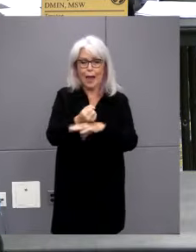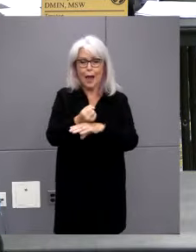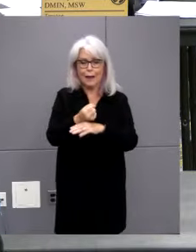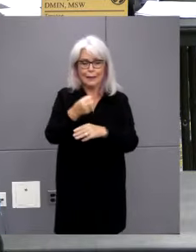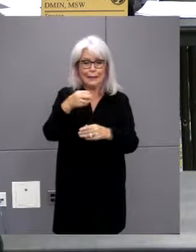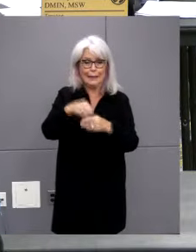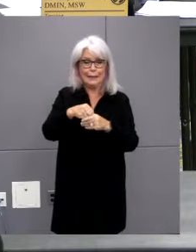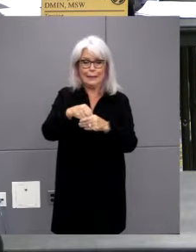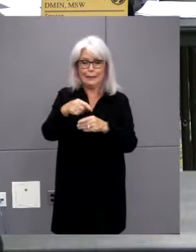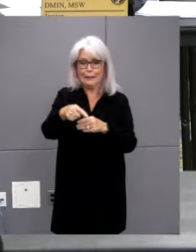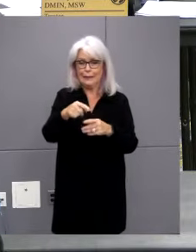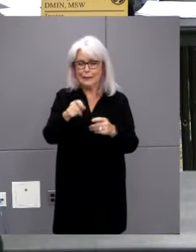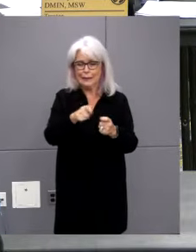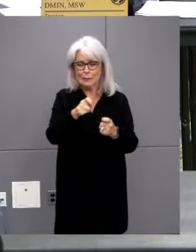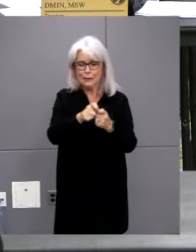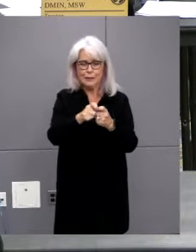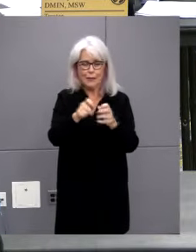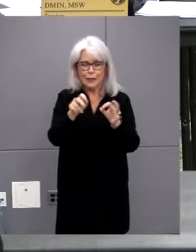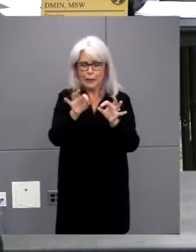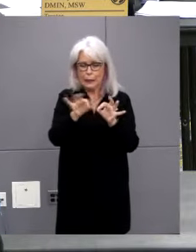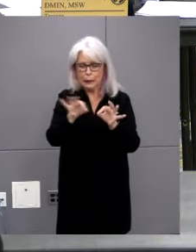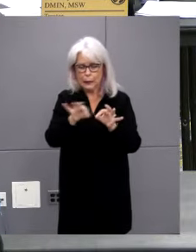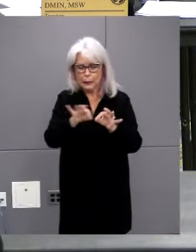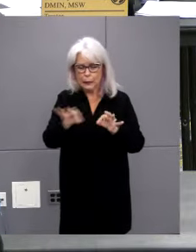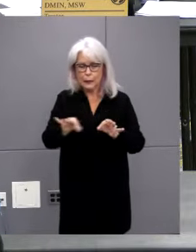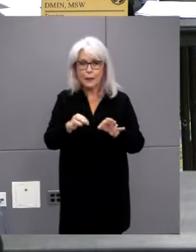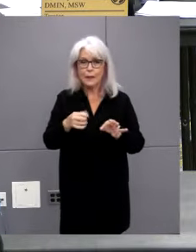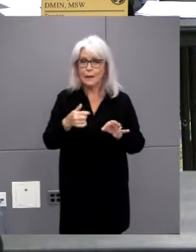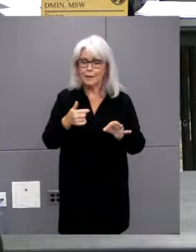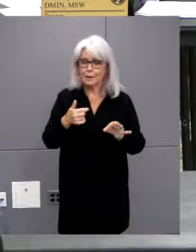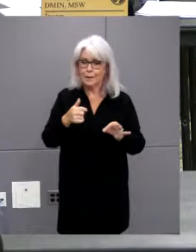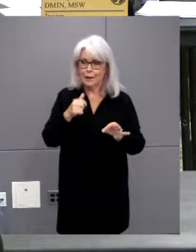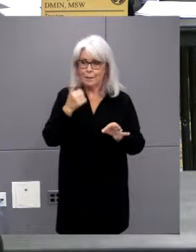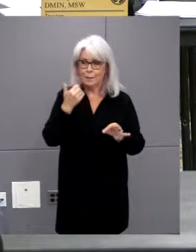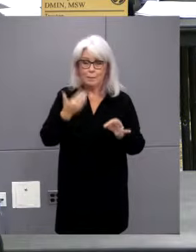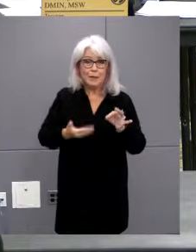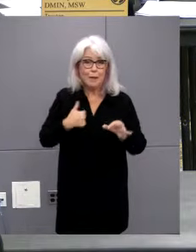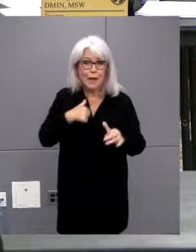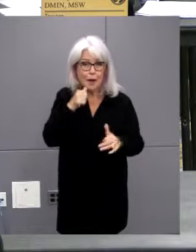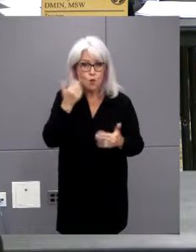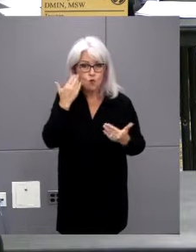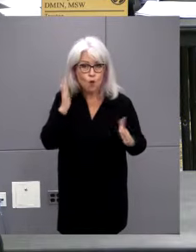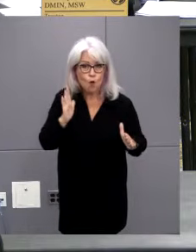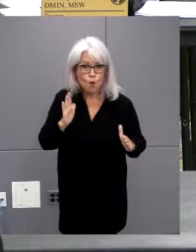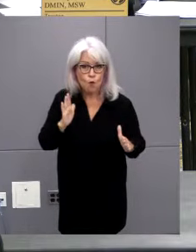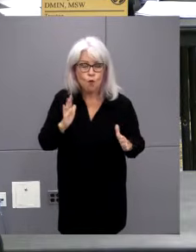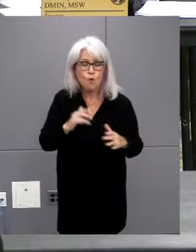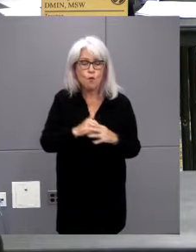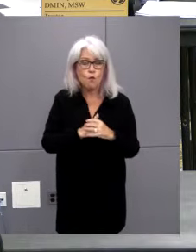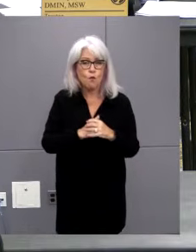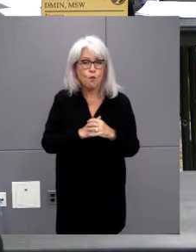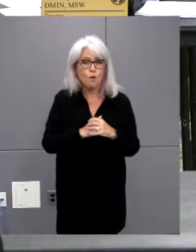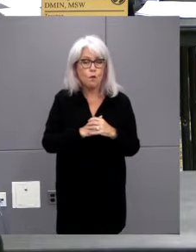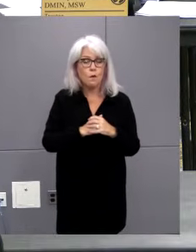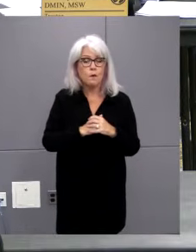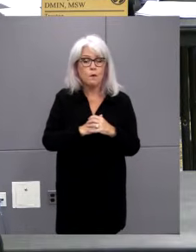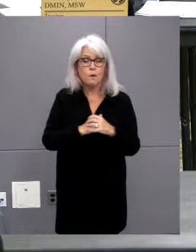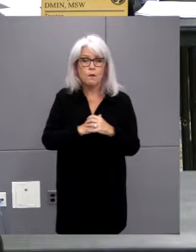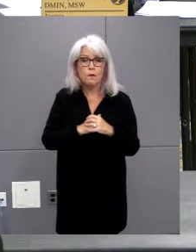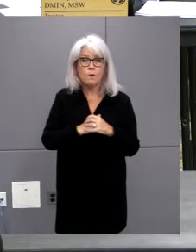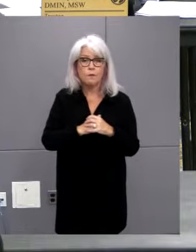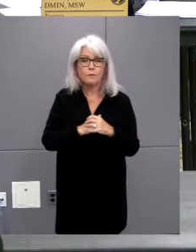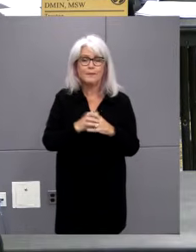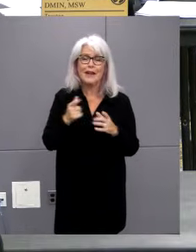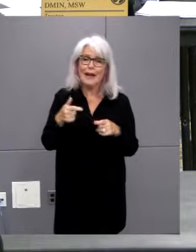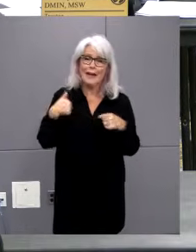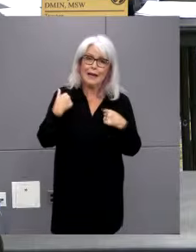that I'm not fully aware of, and it was just, I've been reading